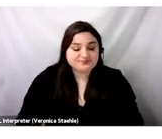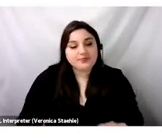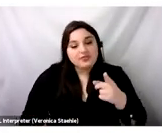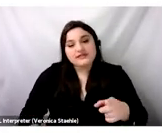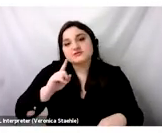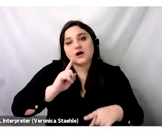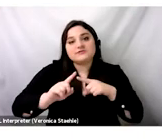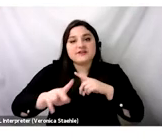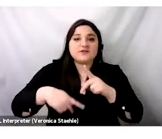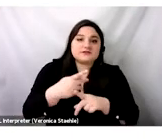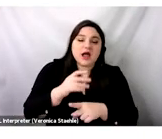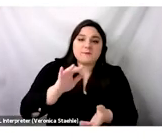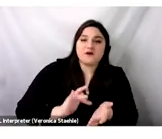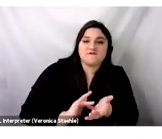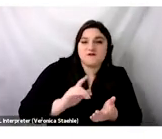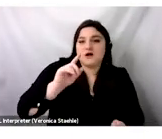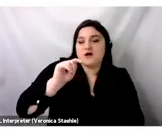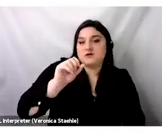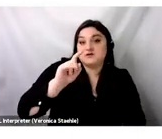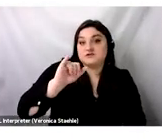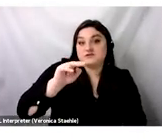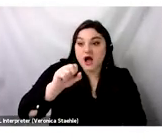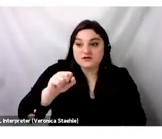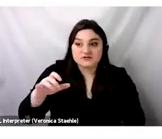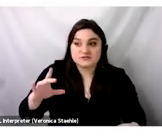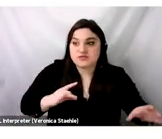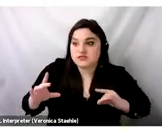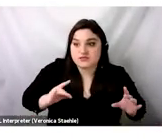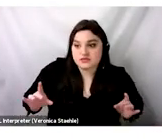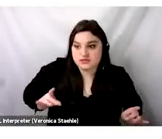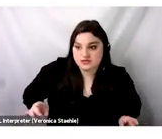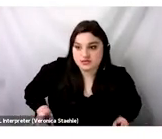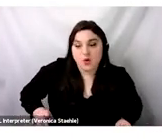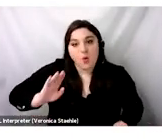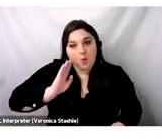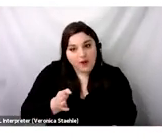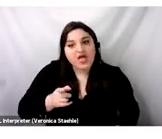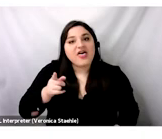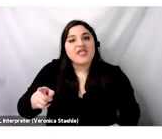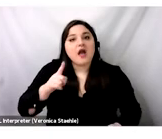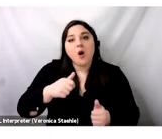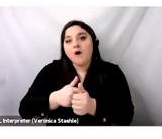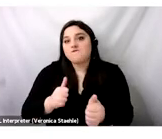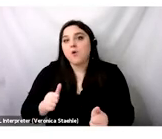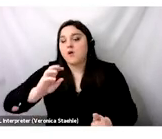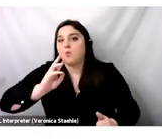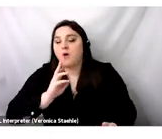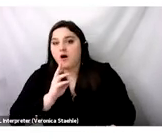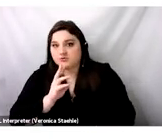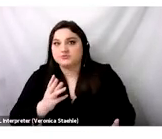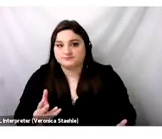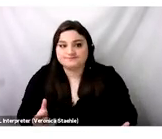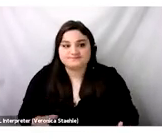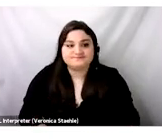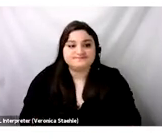are not afraid because they avoid, they're repellent to water. And